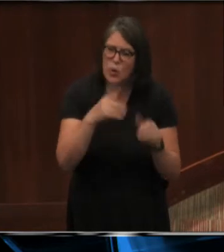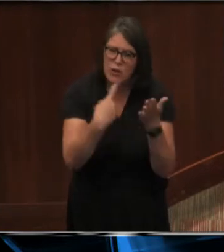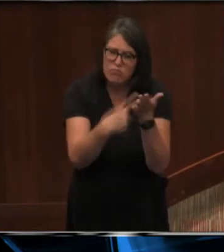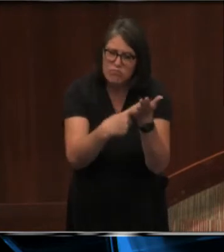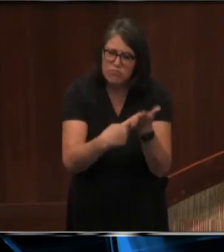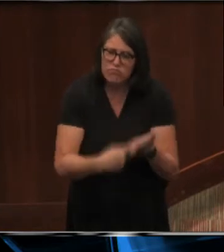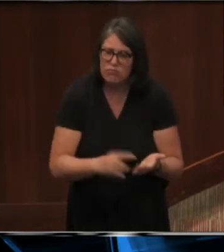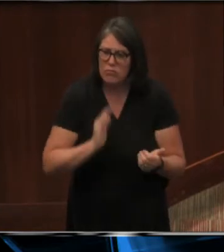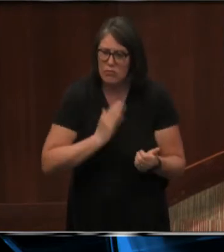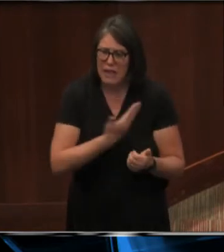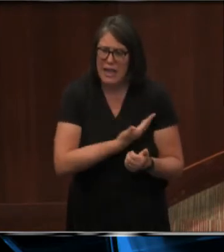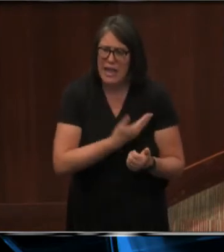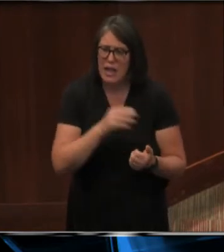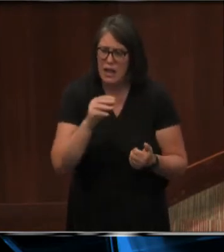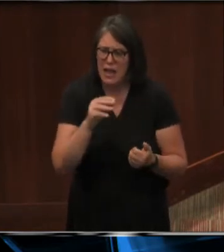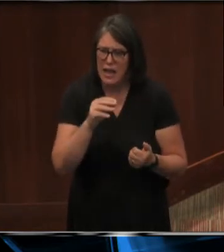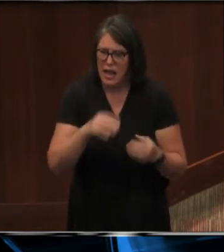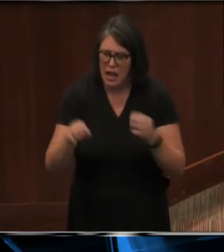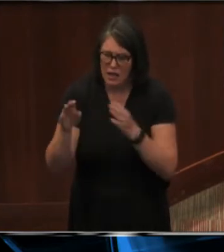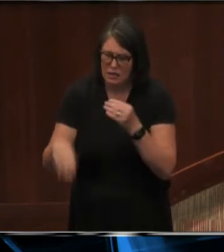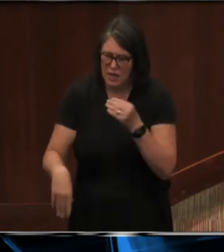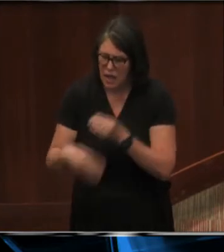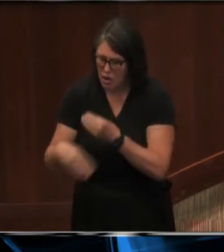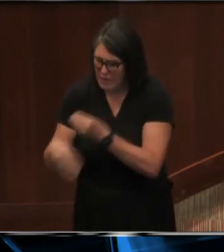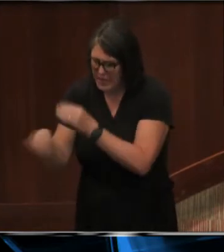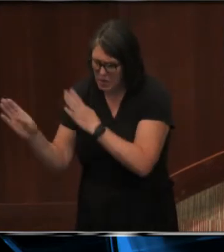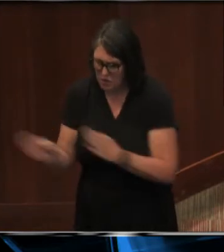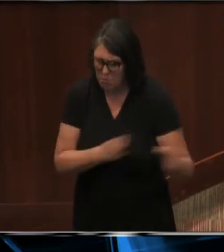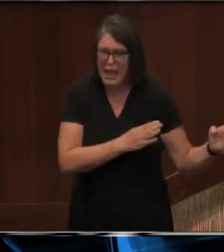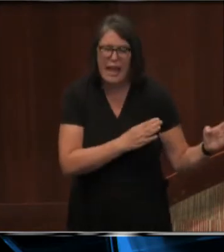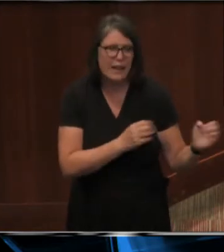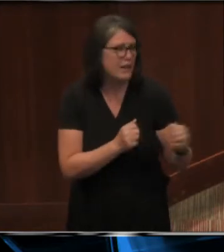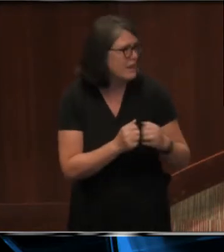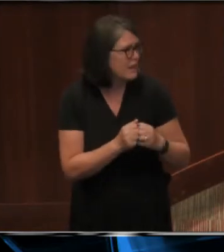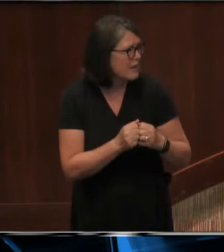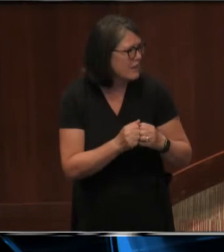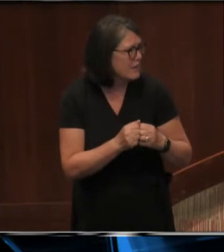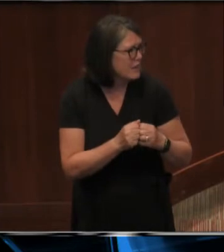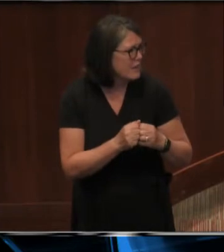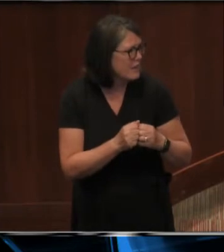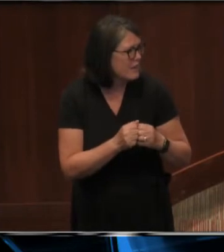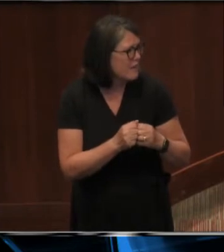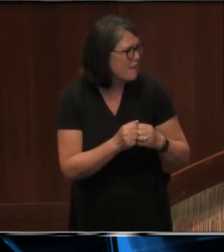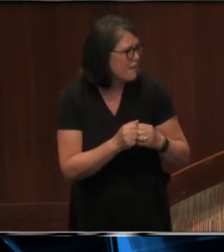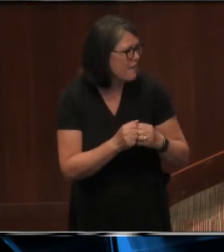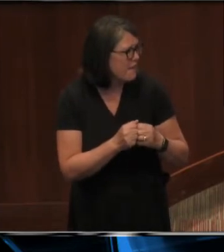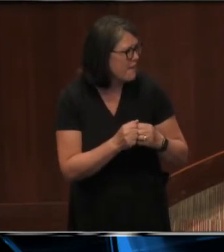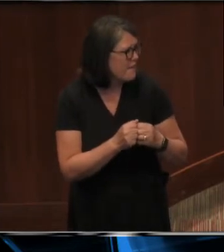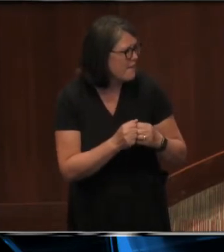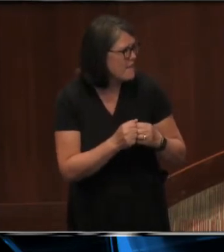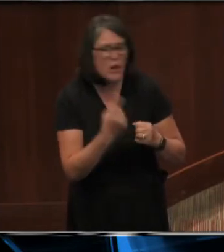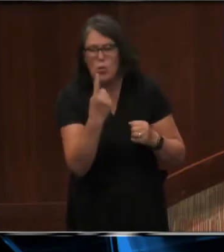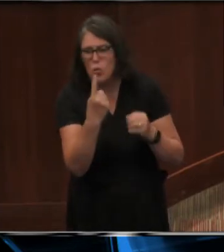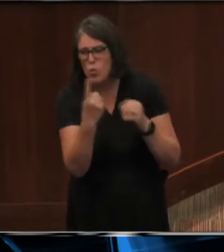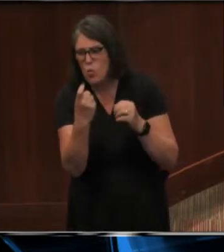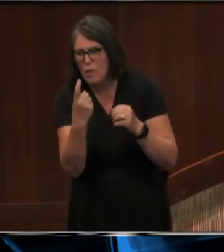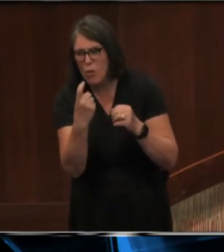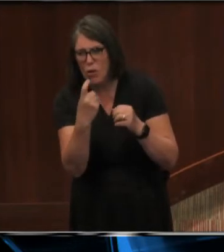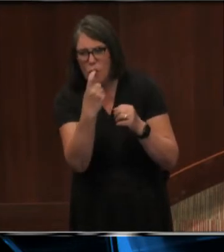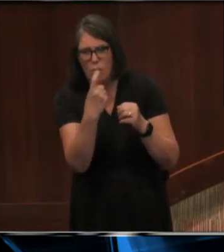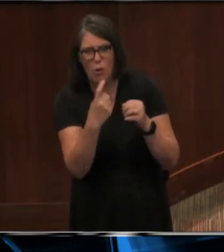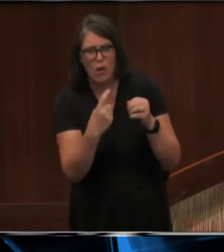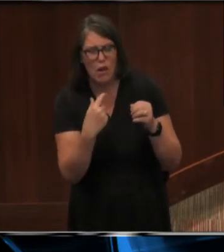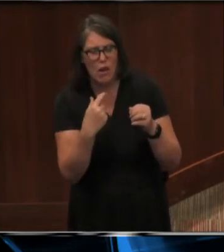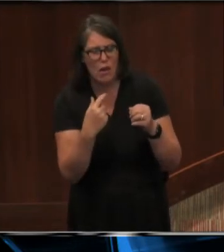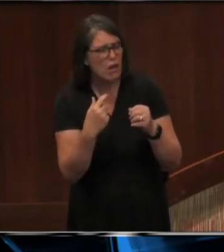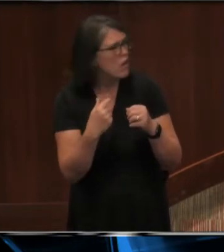plan and touch on different components of Kari's questions and yours as well, Vicki. Yeah, thank you. And then I have just one more. Yeah.